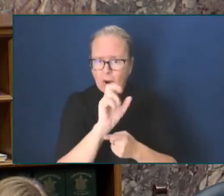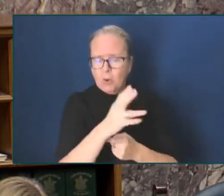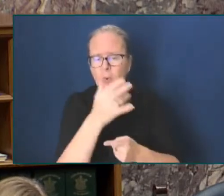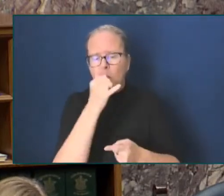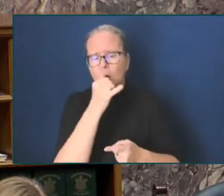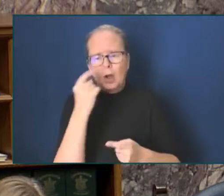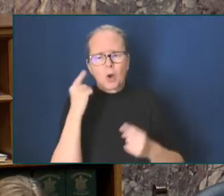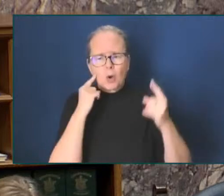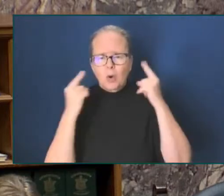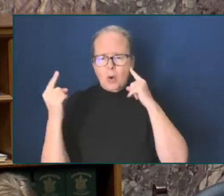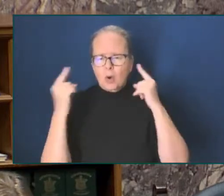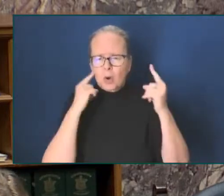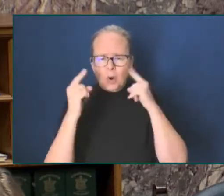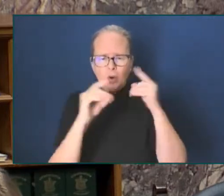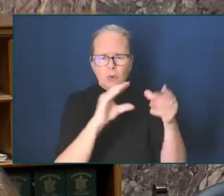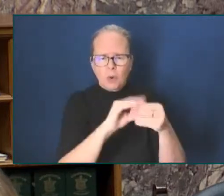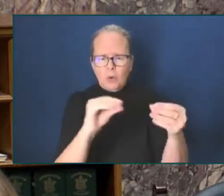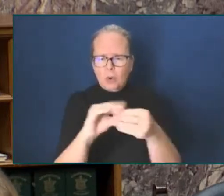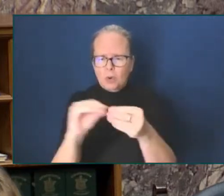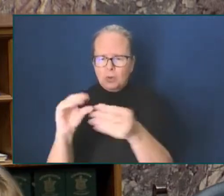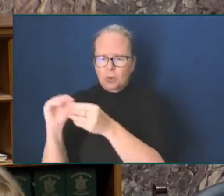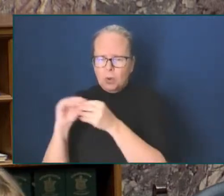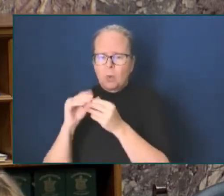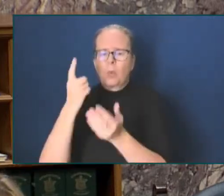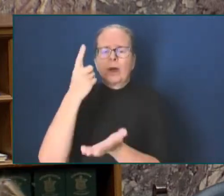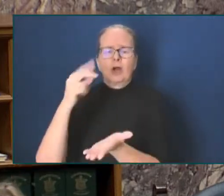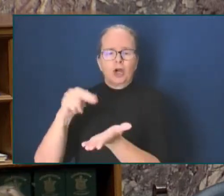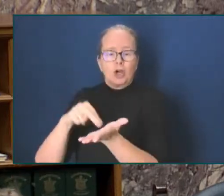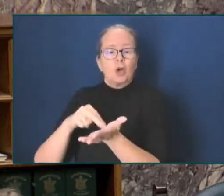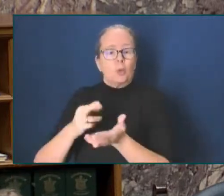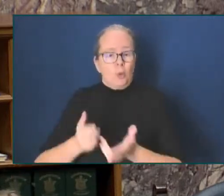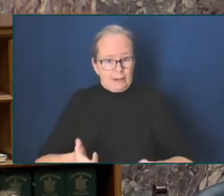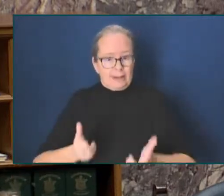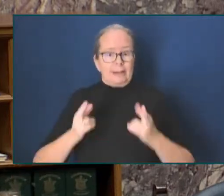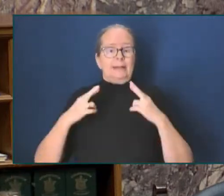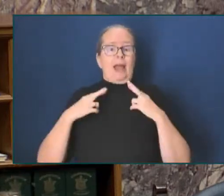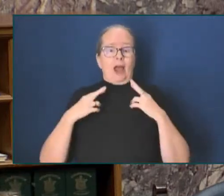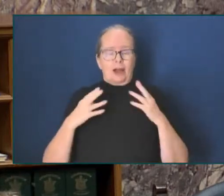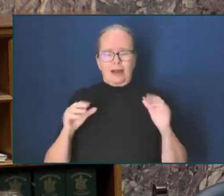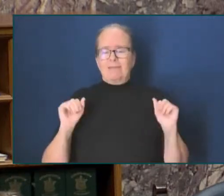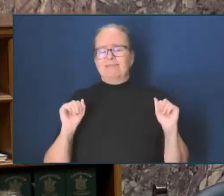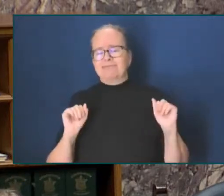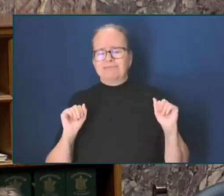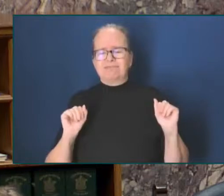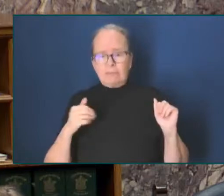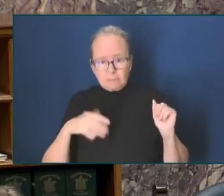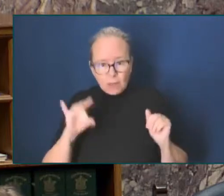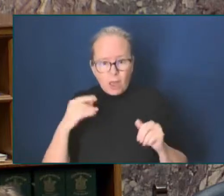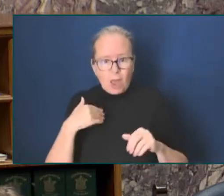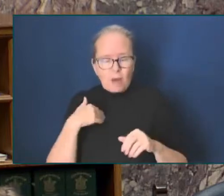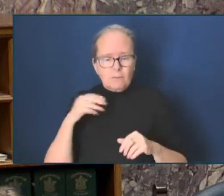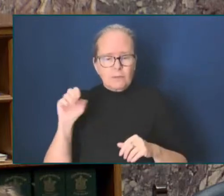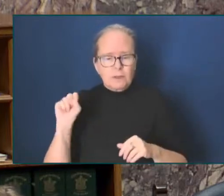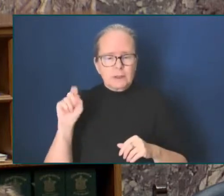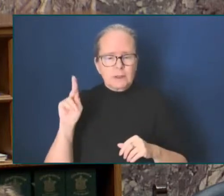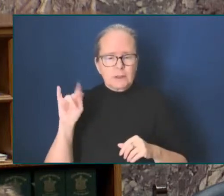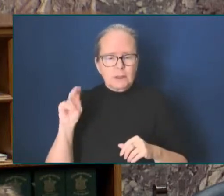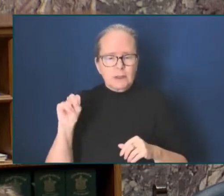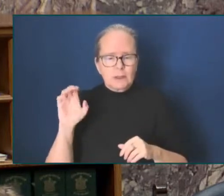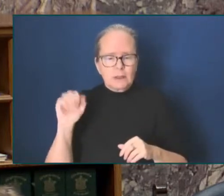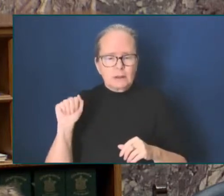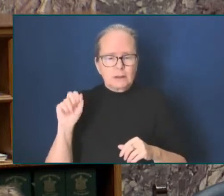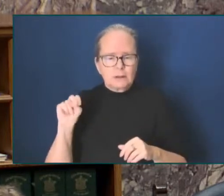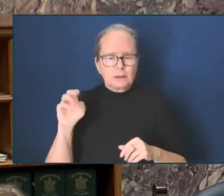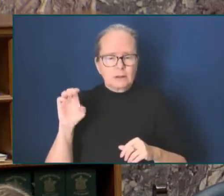Rock who was diagnosed with skin cancer and has endured 8 weeks waiting on a wait list.